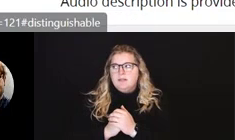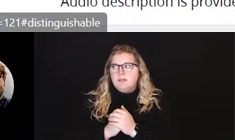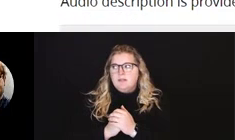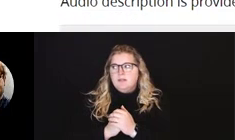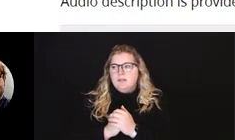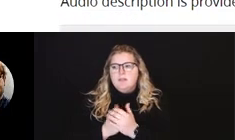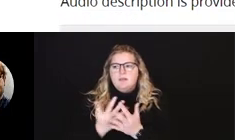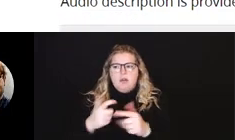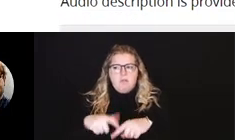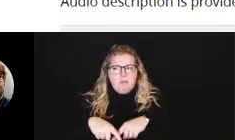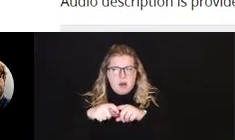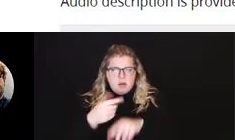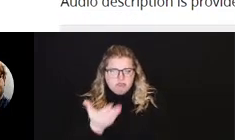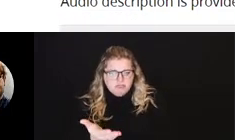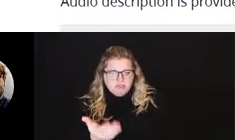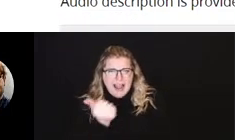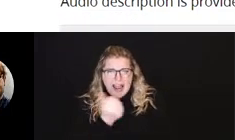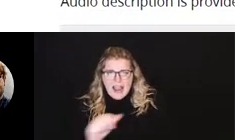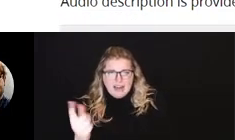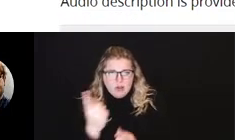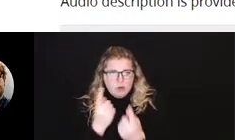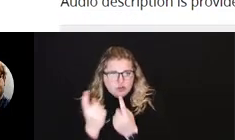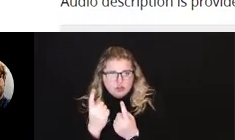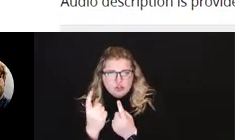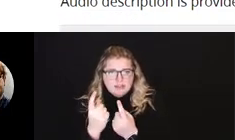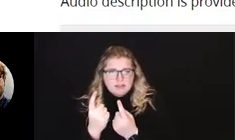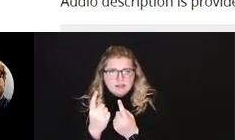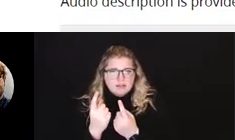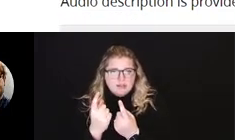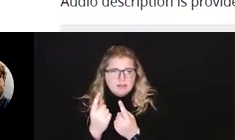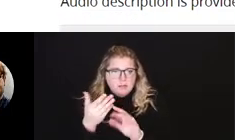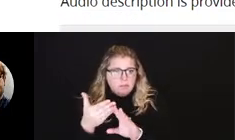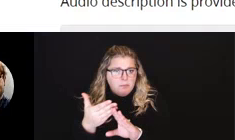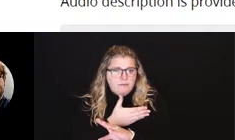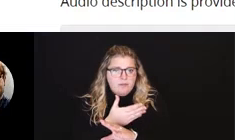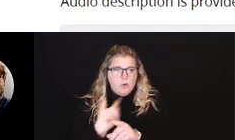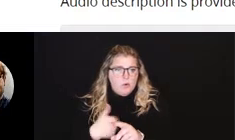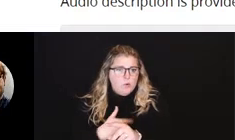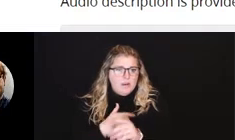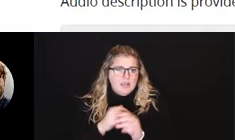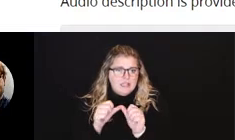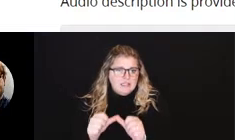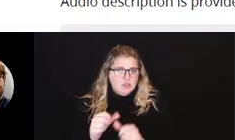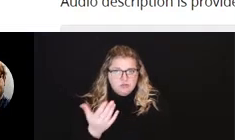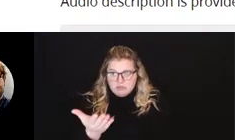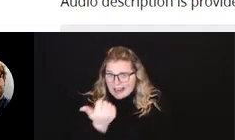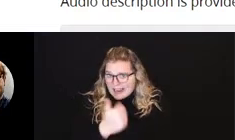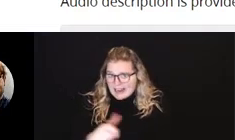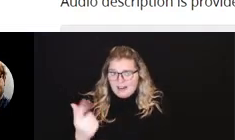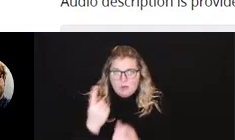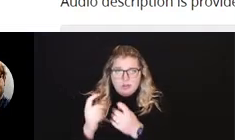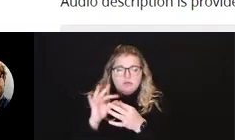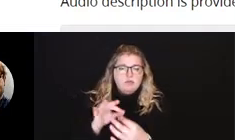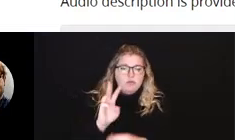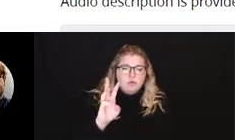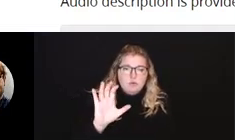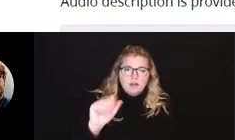pause and see if anybody has any questions before we continue. Any questions about WCAG or the